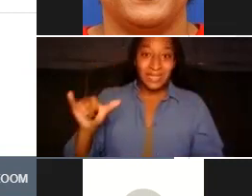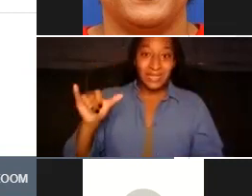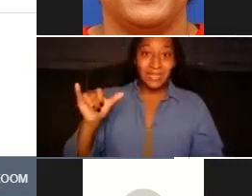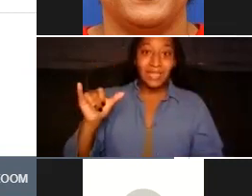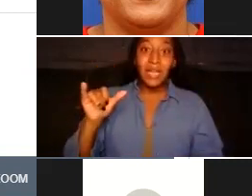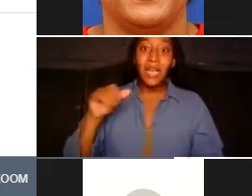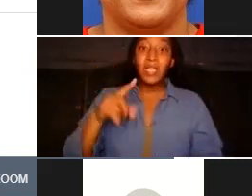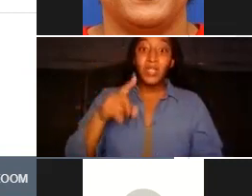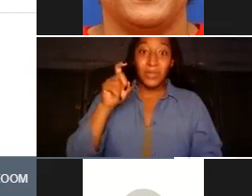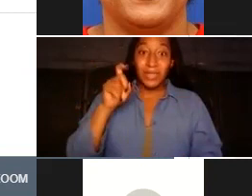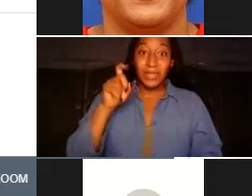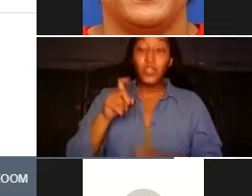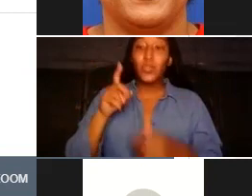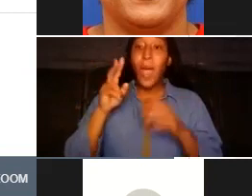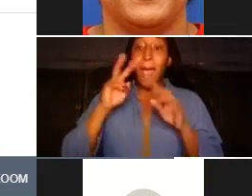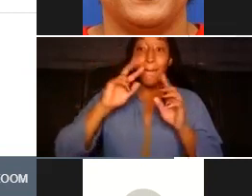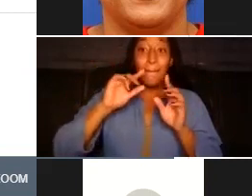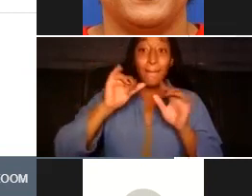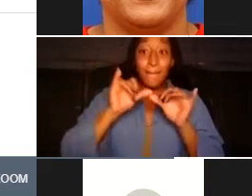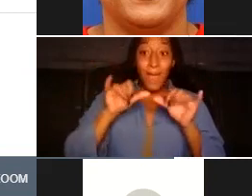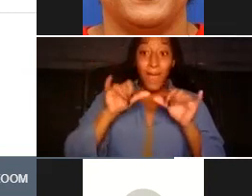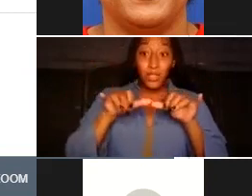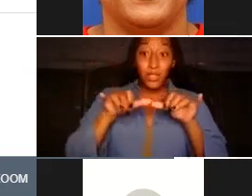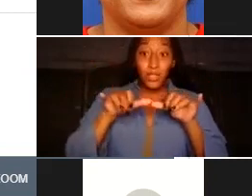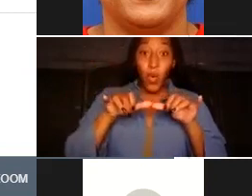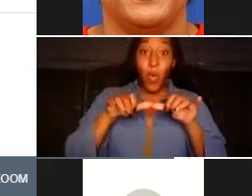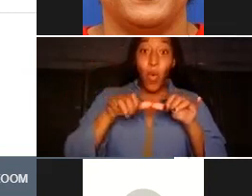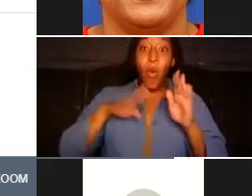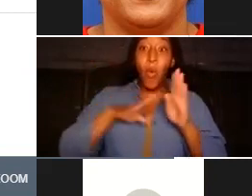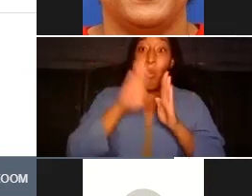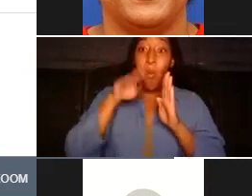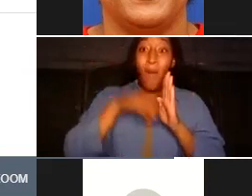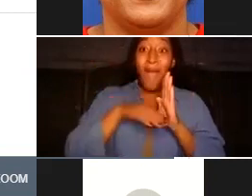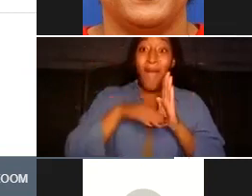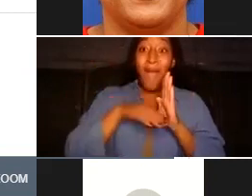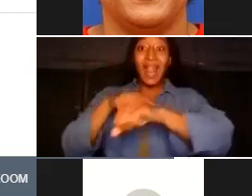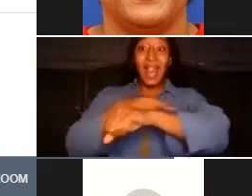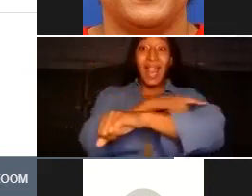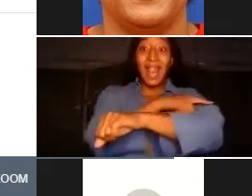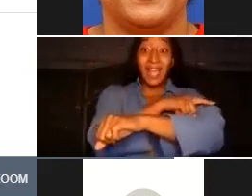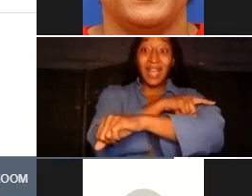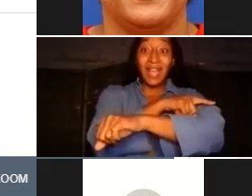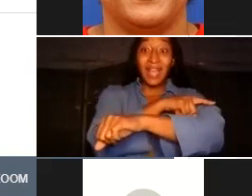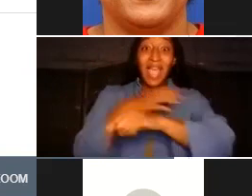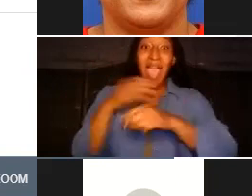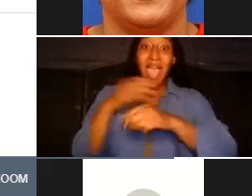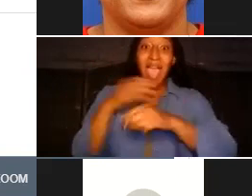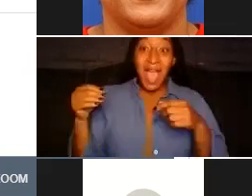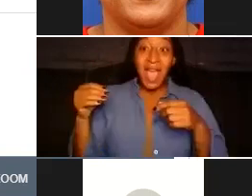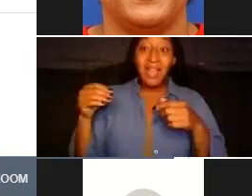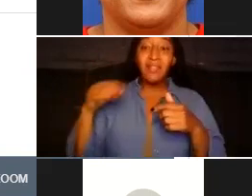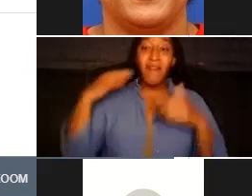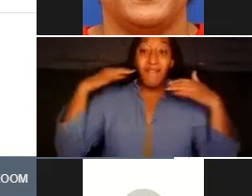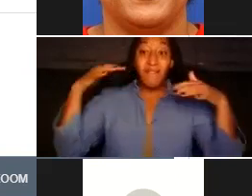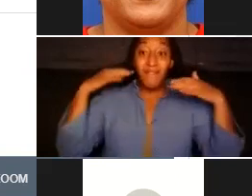wavelength. Wavelength is very easy to interpret. It is the length of our wave. How long is our wave? Well, how do we